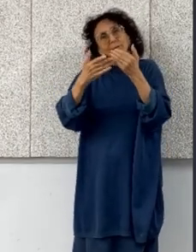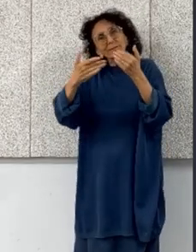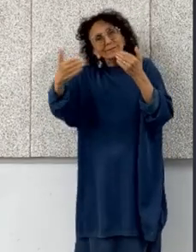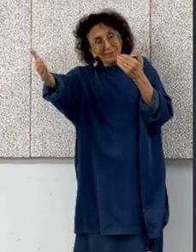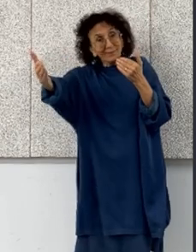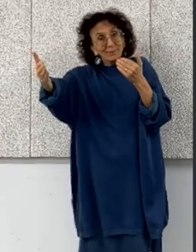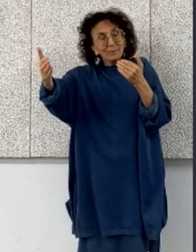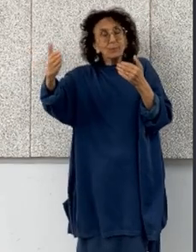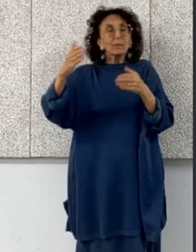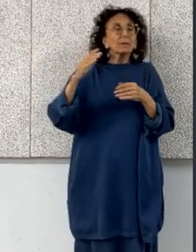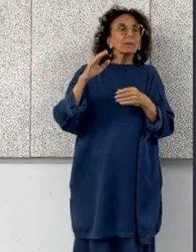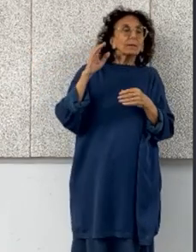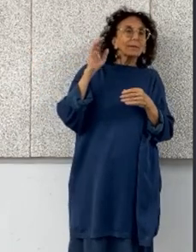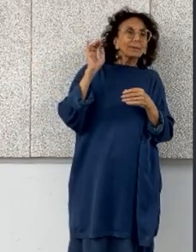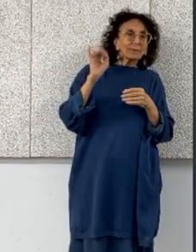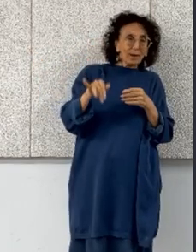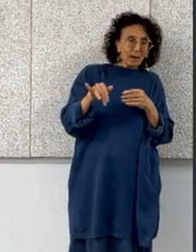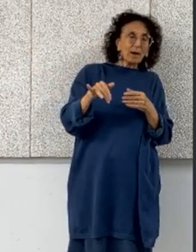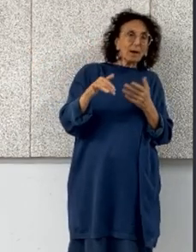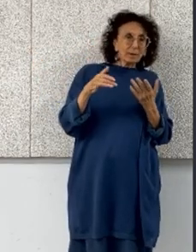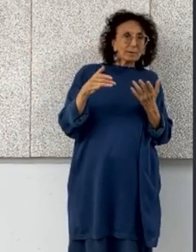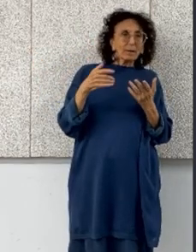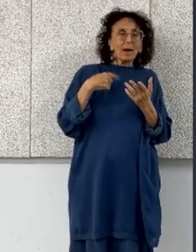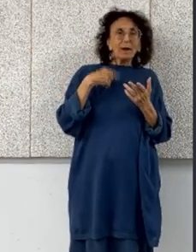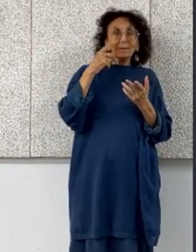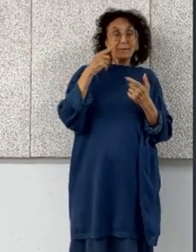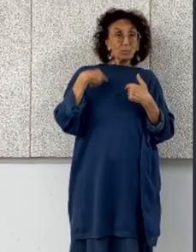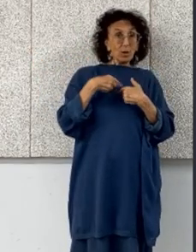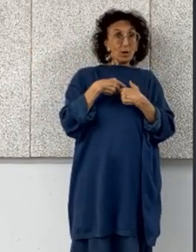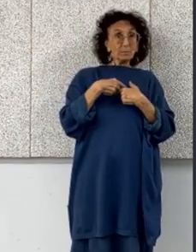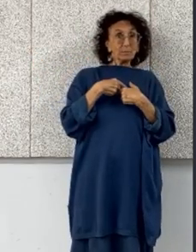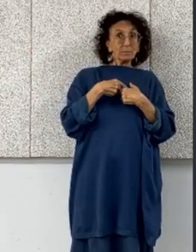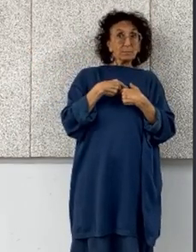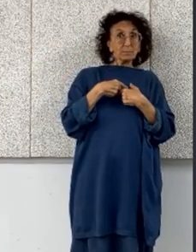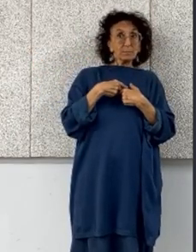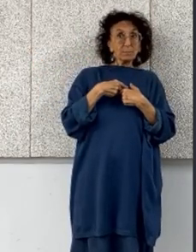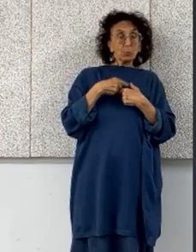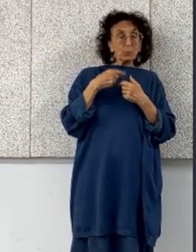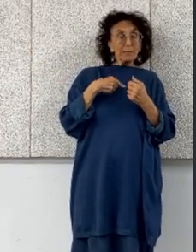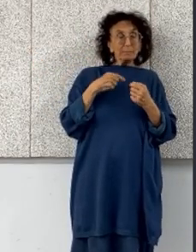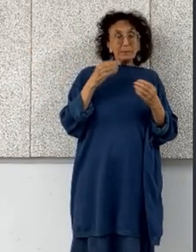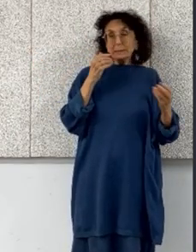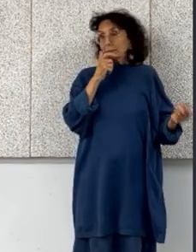So that's what I think for us has been a really big wrestle.